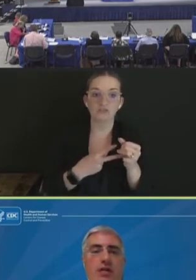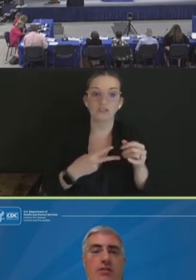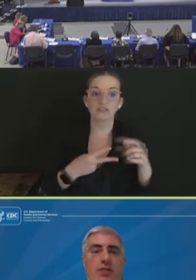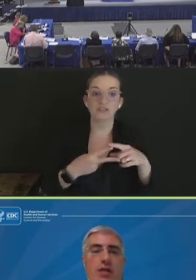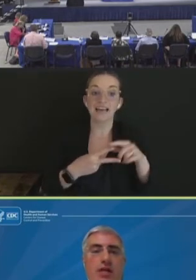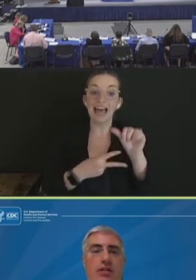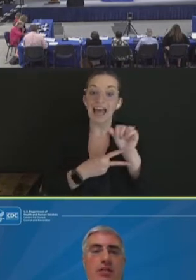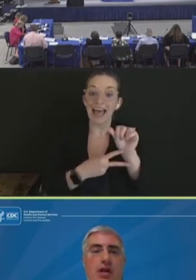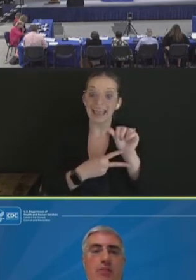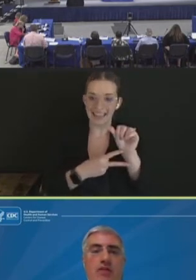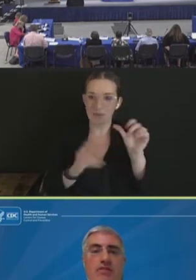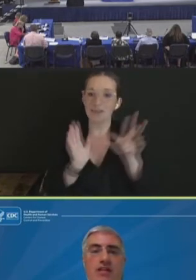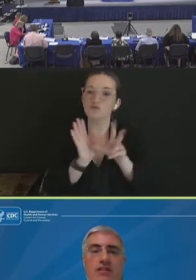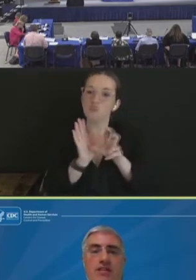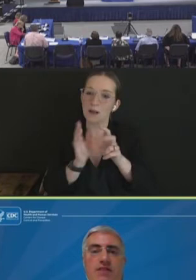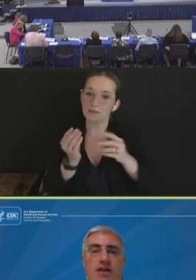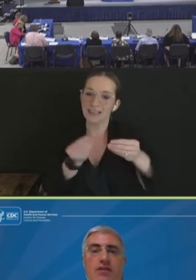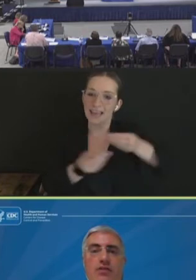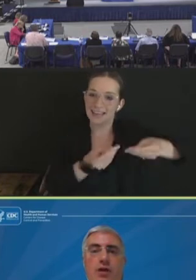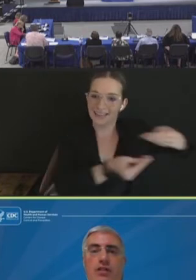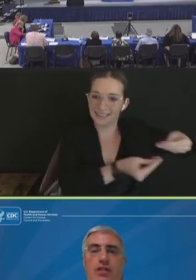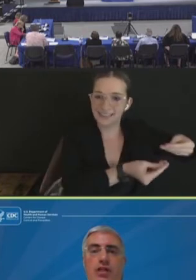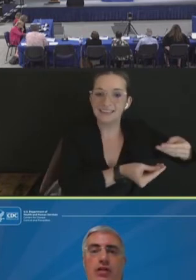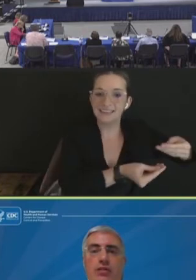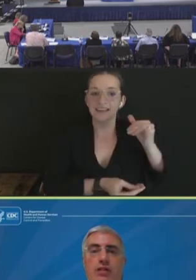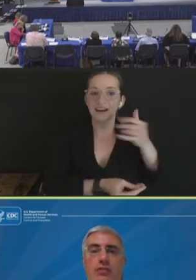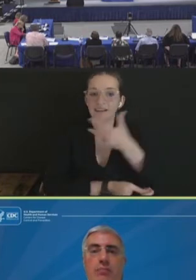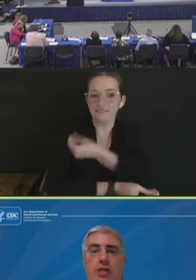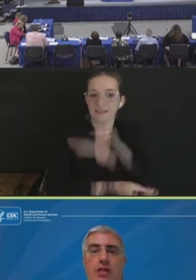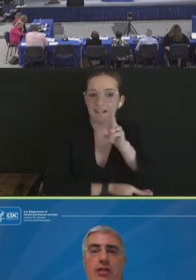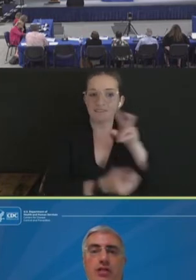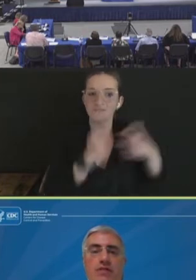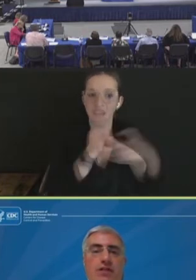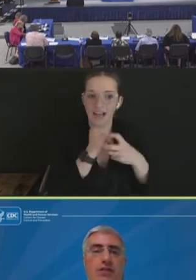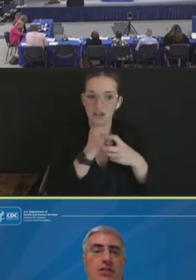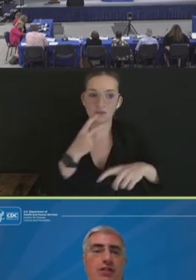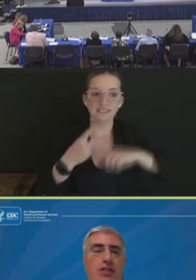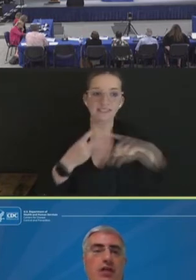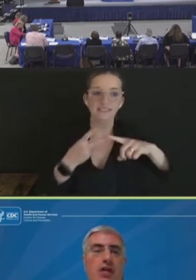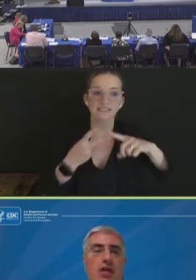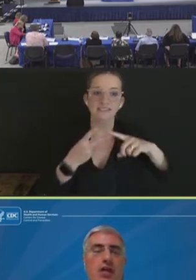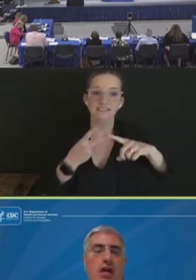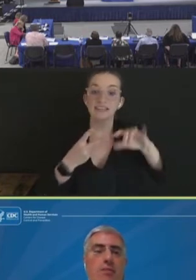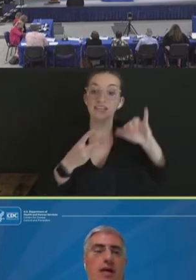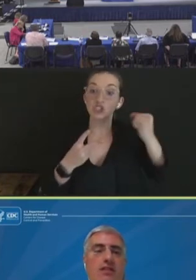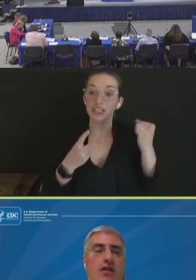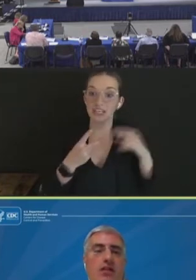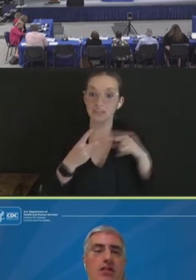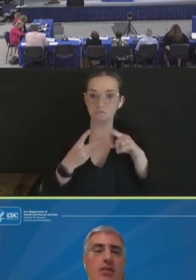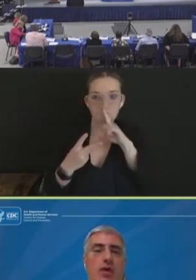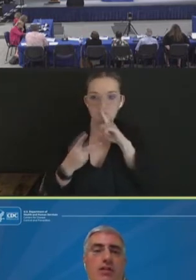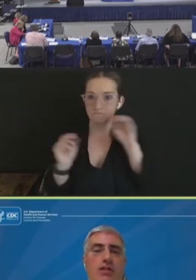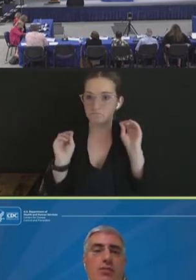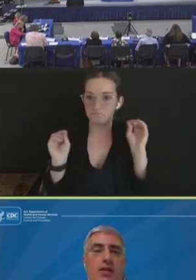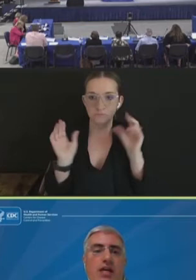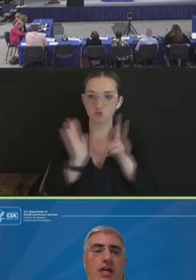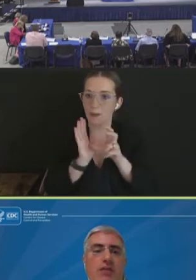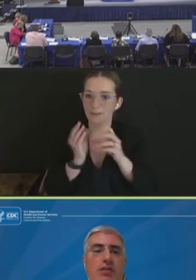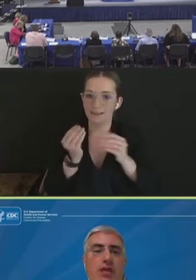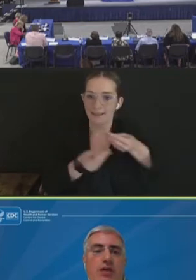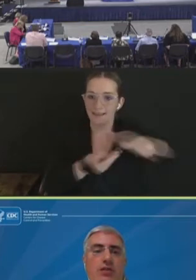ACAM2000 is a replication-competent vaccinia virus, whereas Jynneos is replication-deficient. As a consequence,